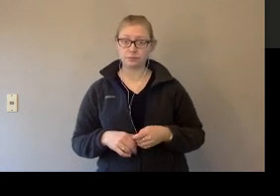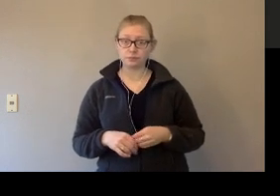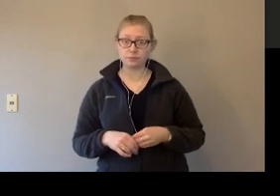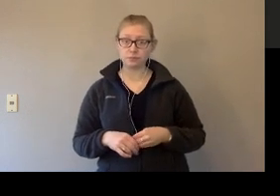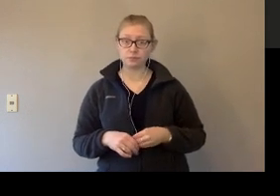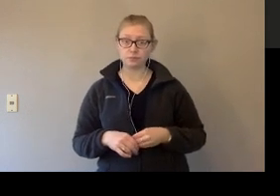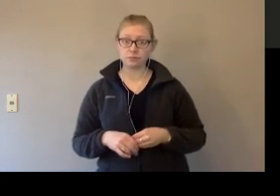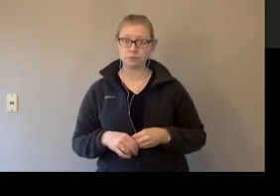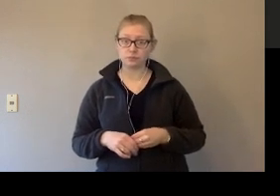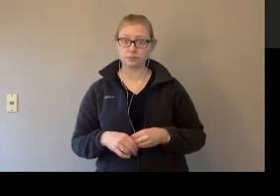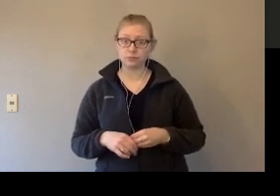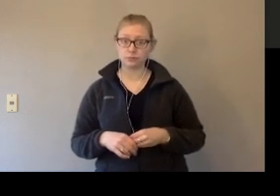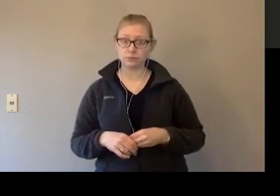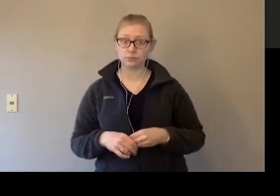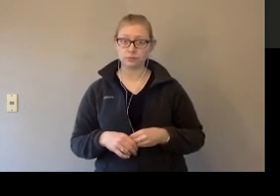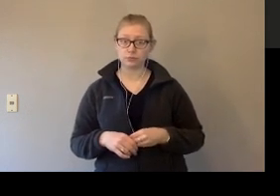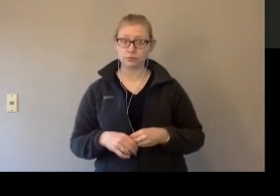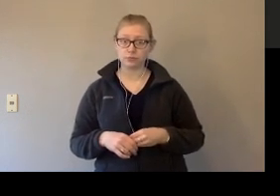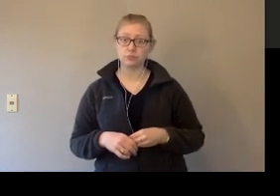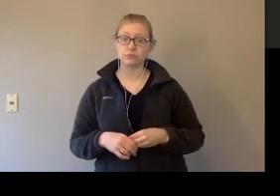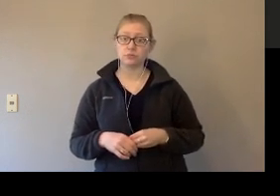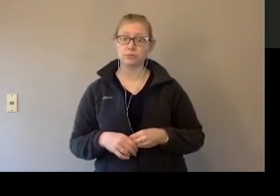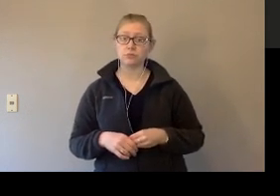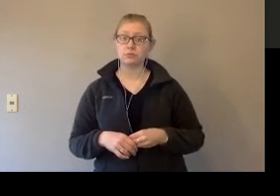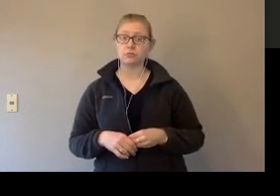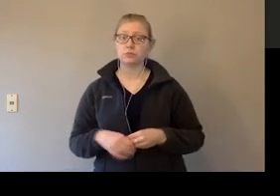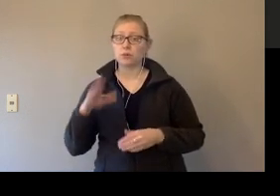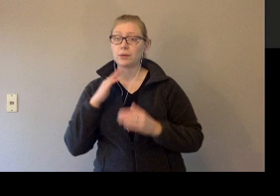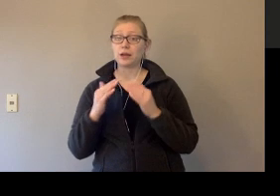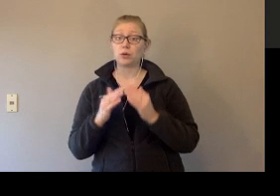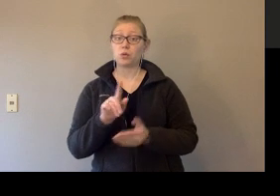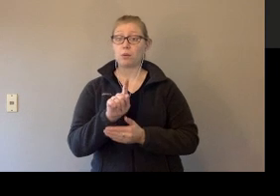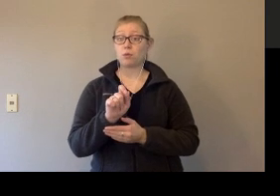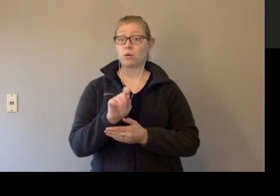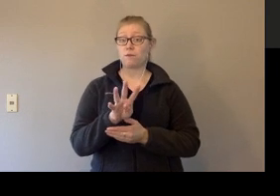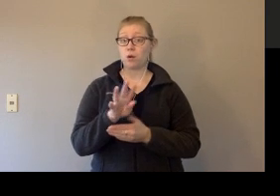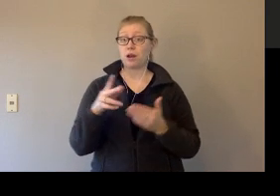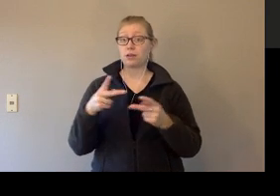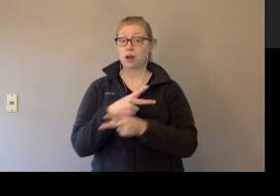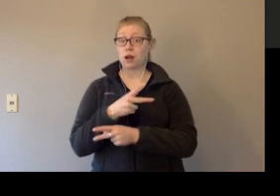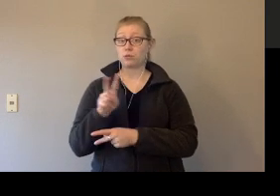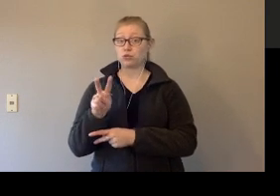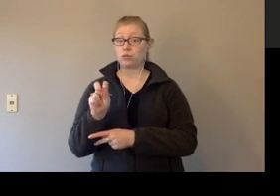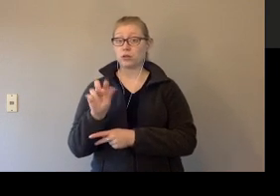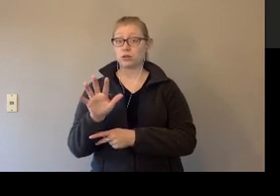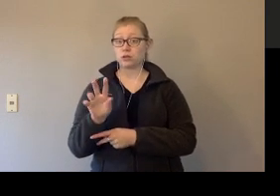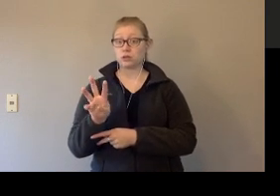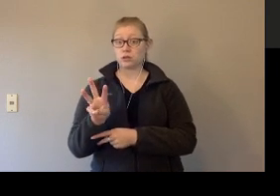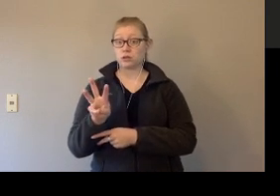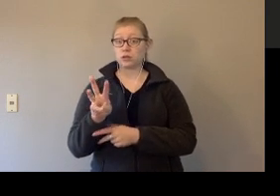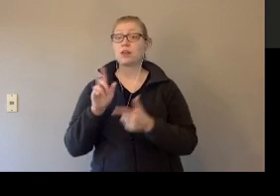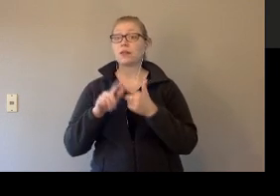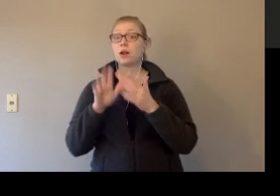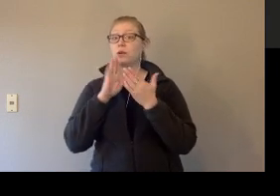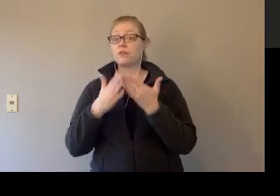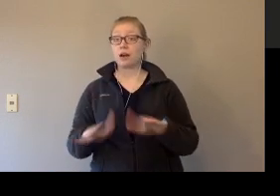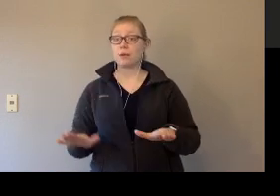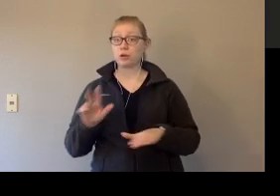times 2.6. And then I'm going to divide by 2.4. So LM is going to